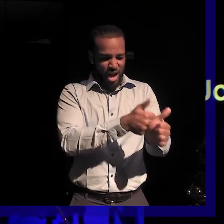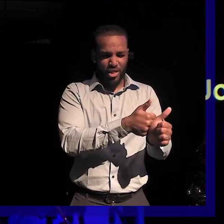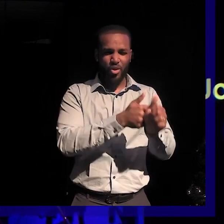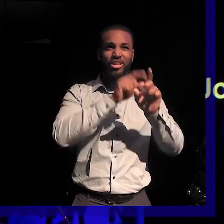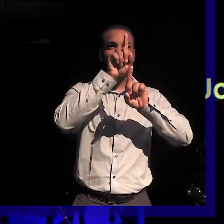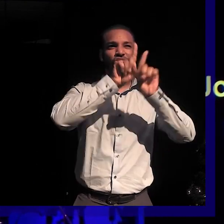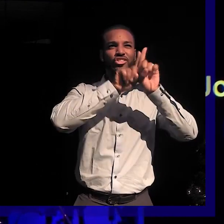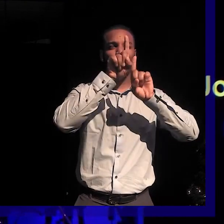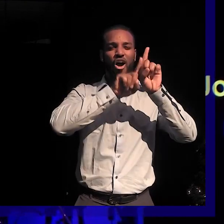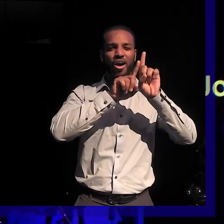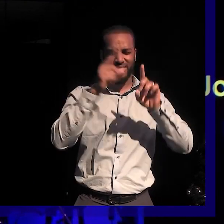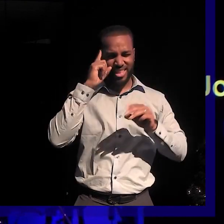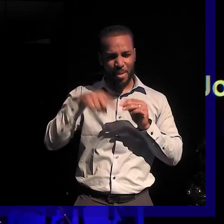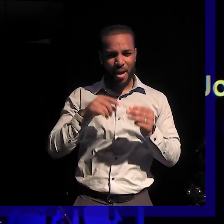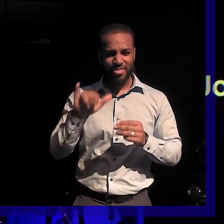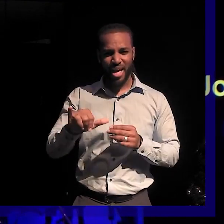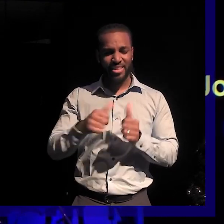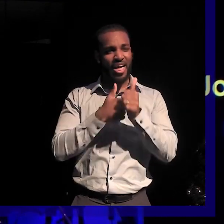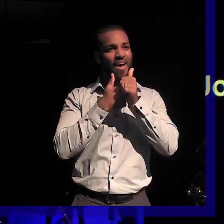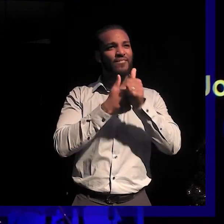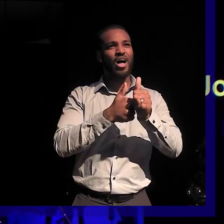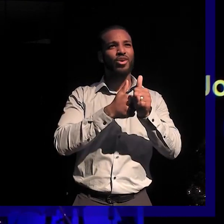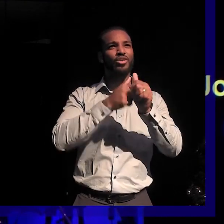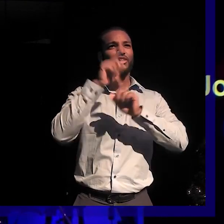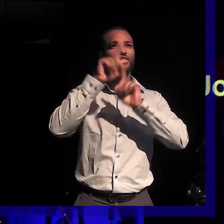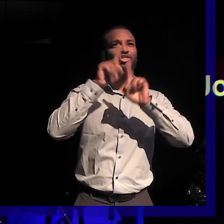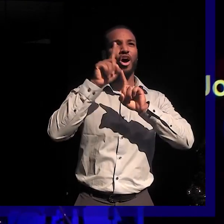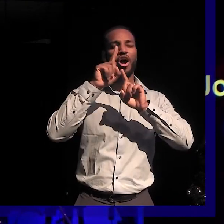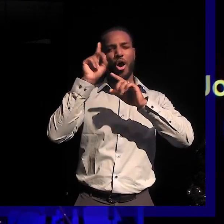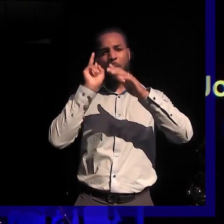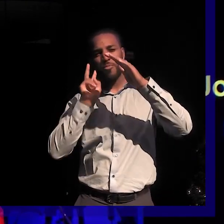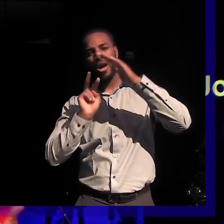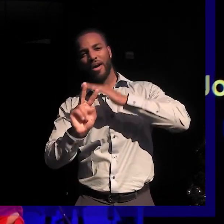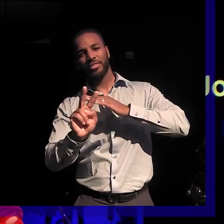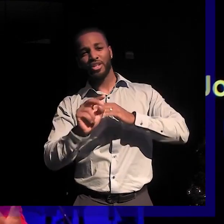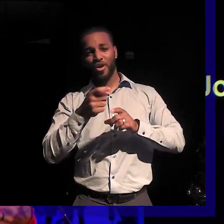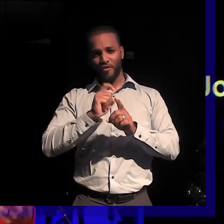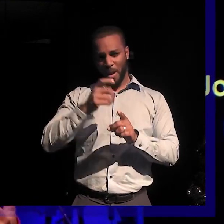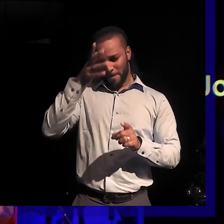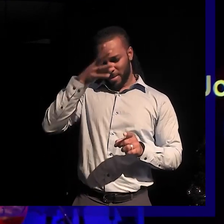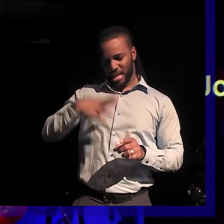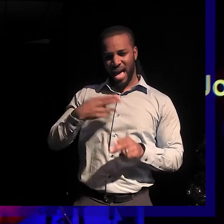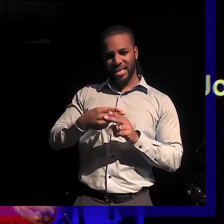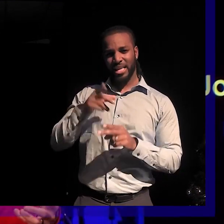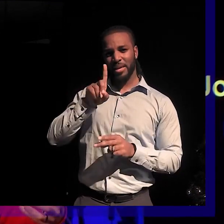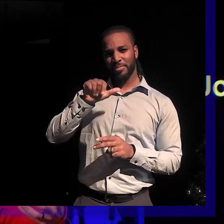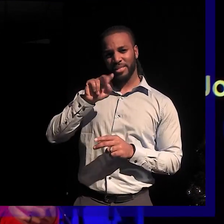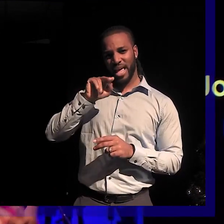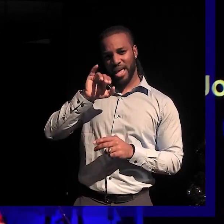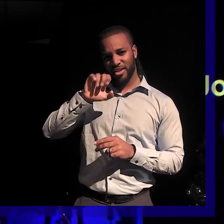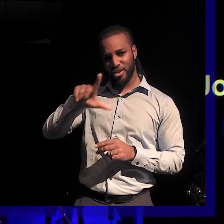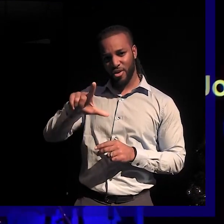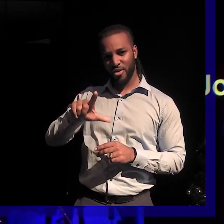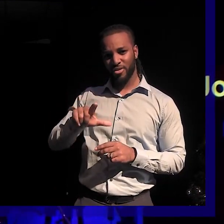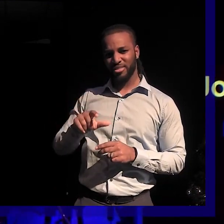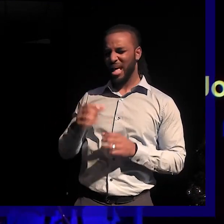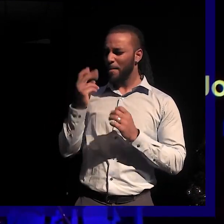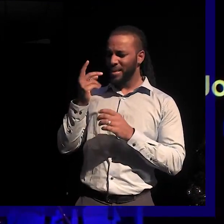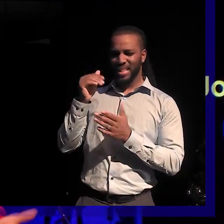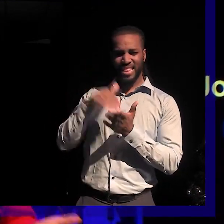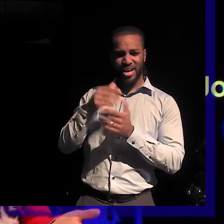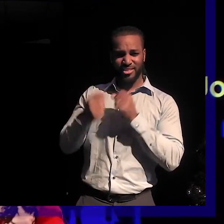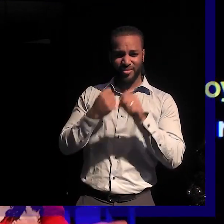Just think about that. A star, a prophecy from a guy named Daniel that had been given a couple thousand years before. Can